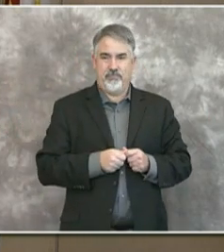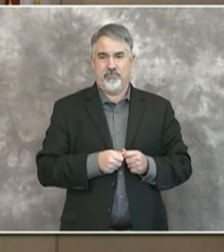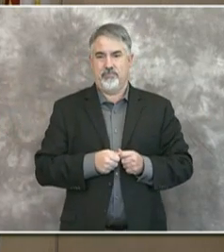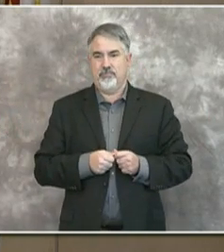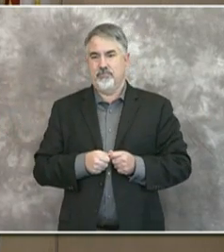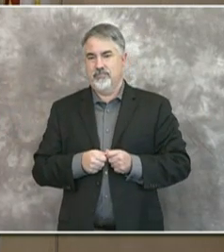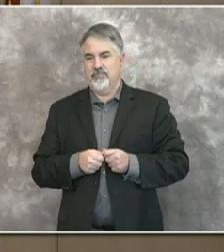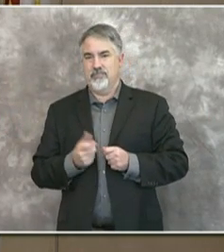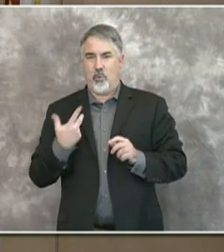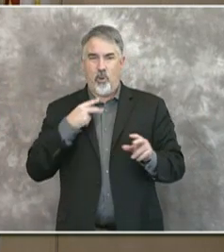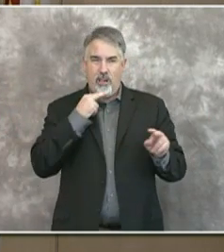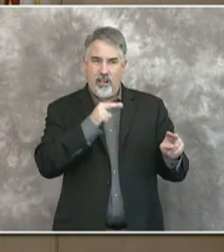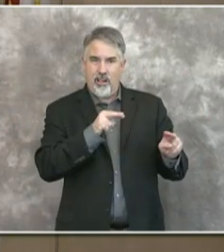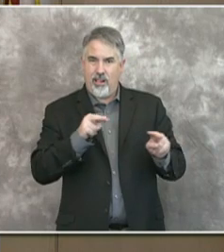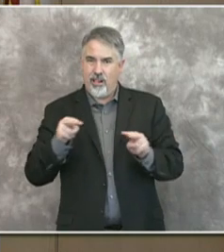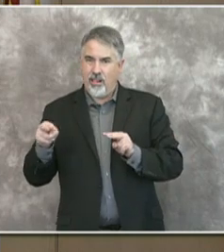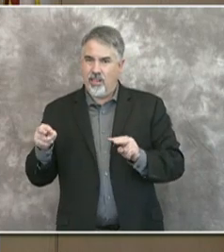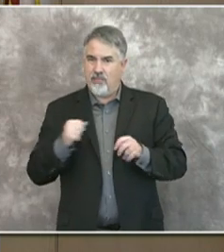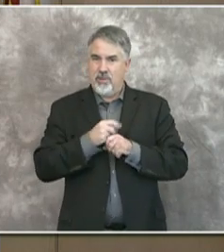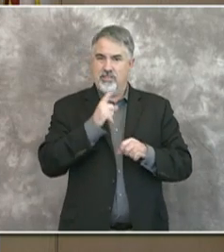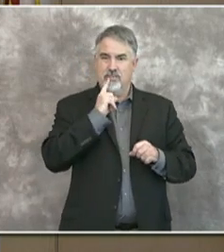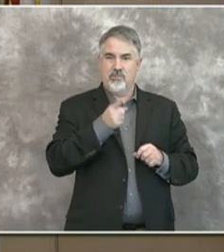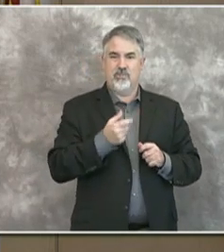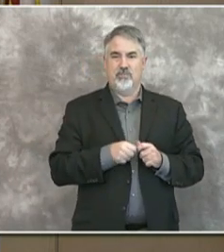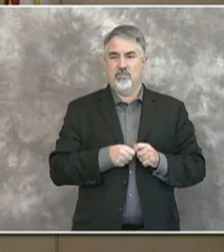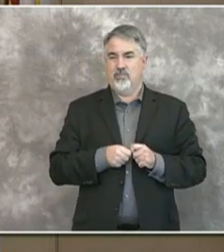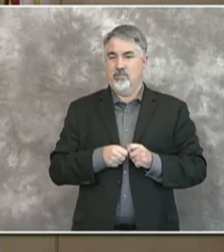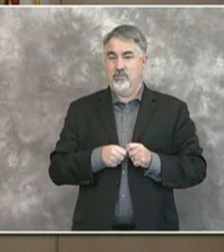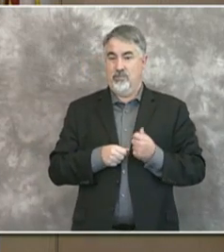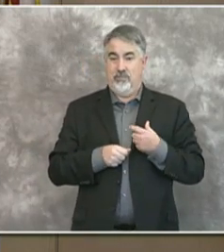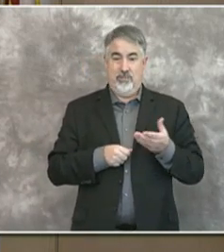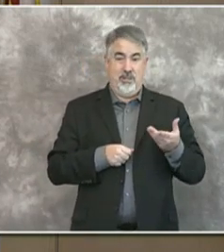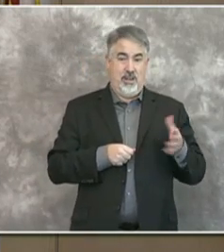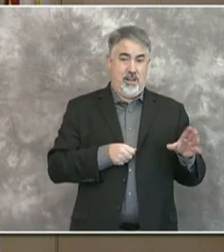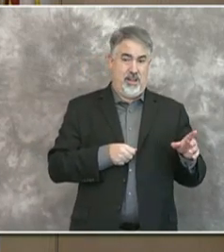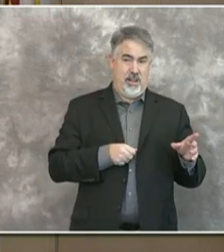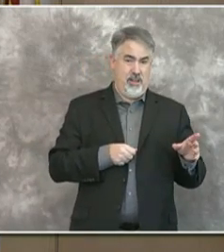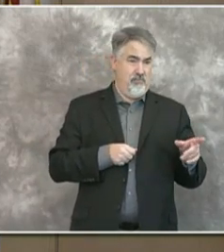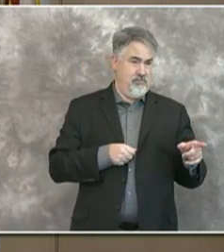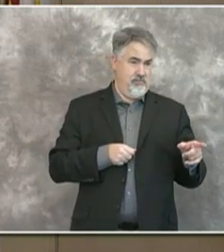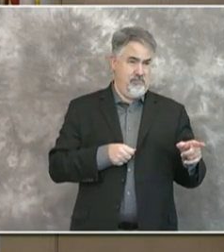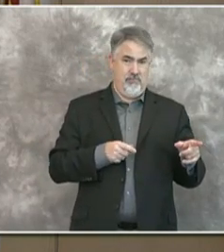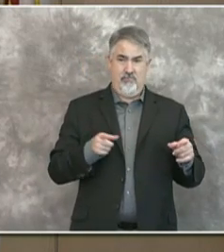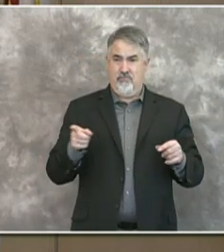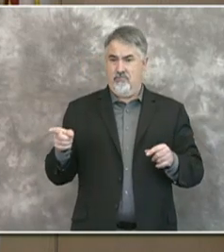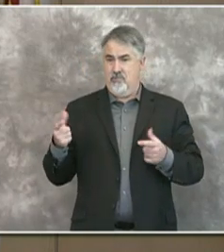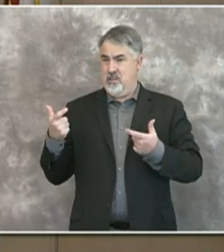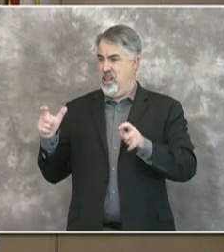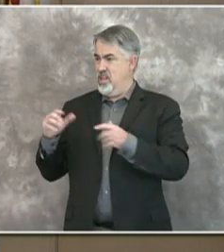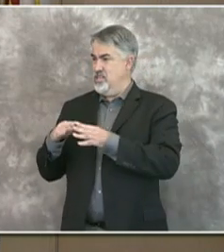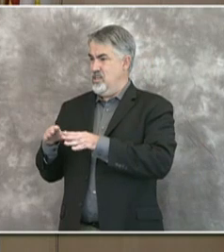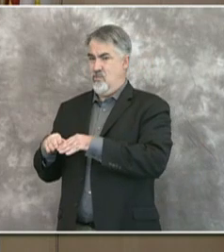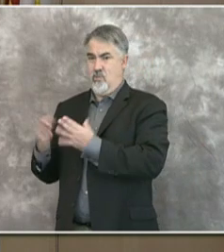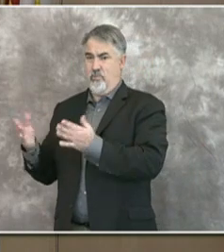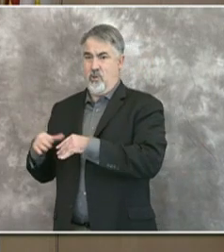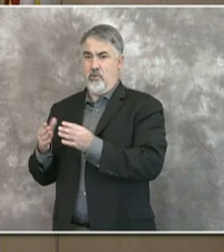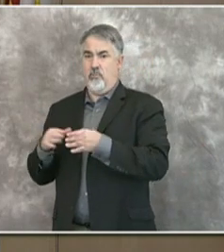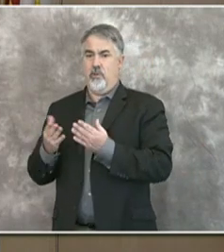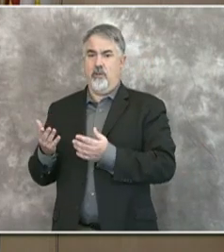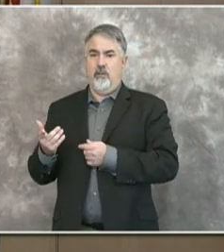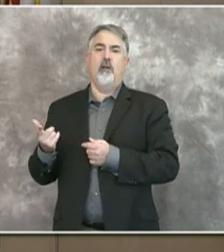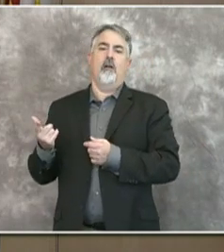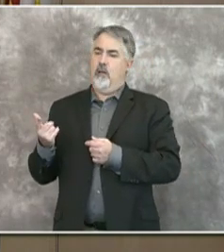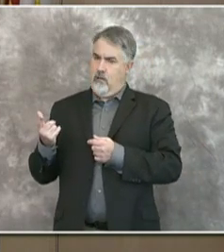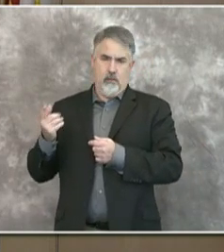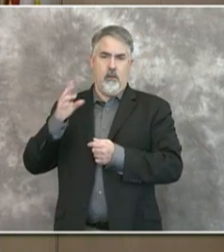together. But if we allowed a larger opening up of large jurisdictions, you probably would see more of